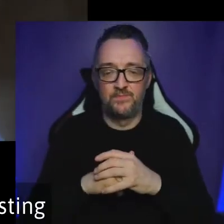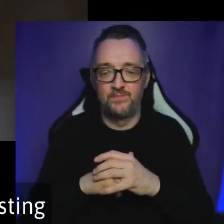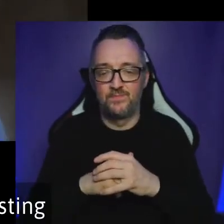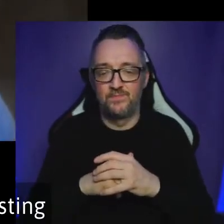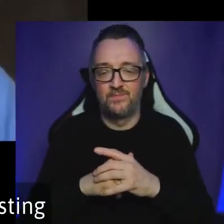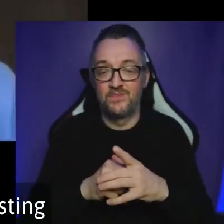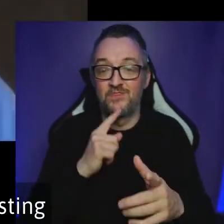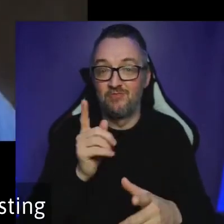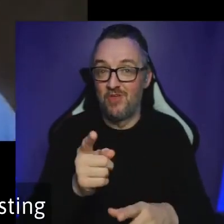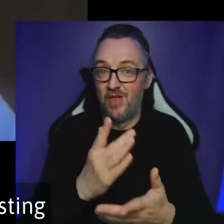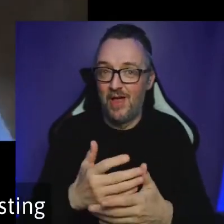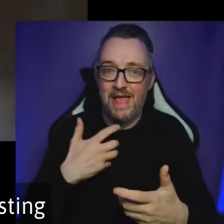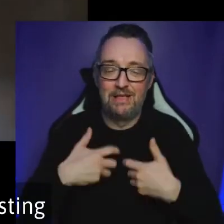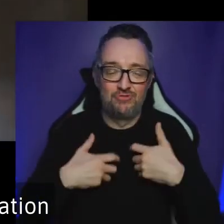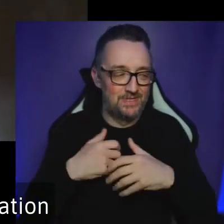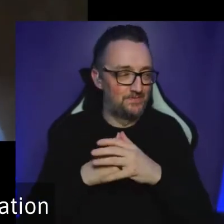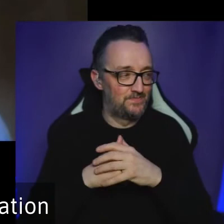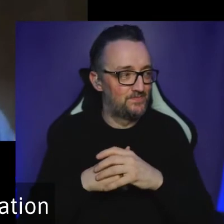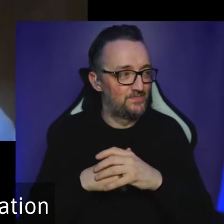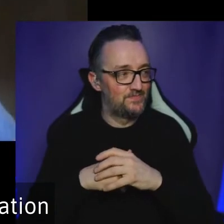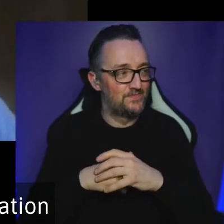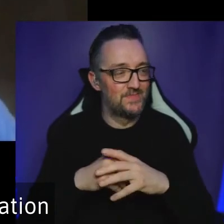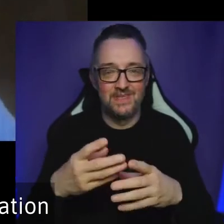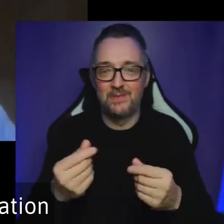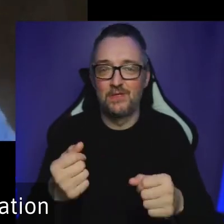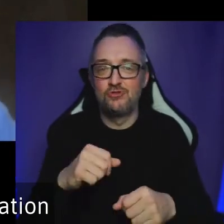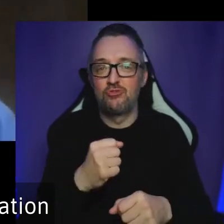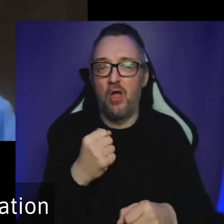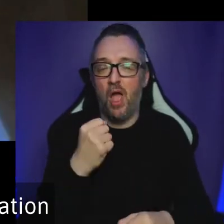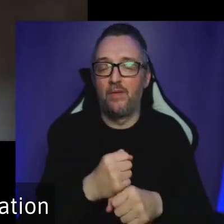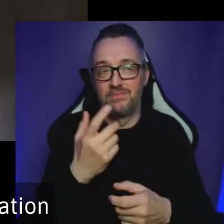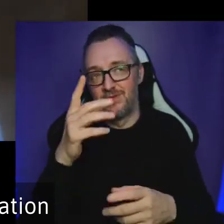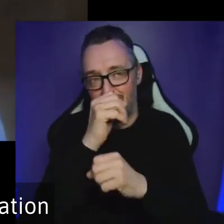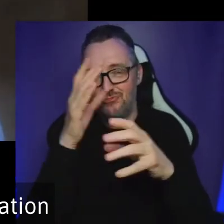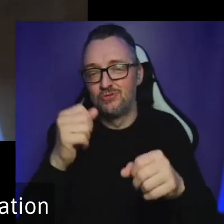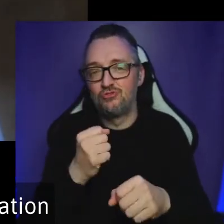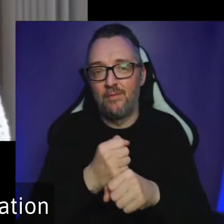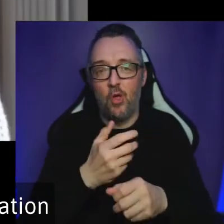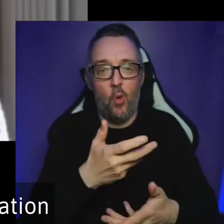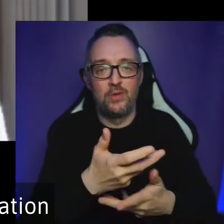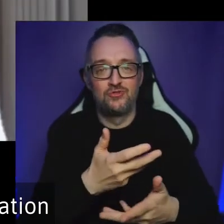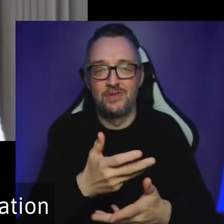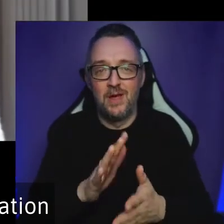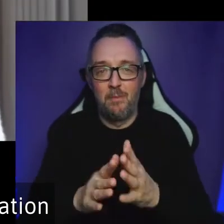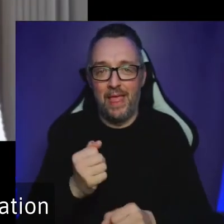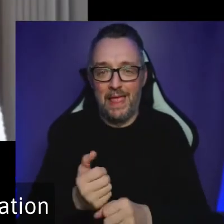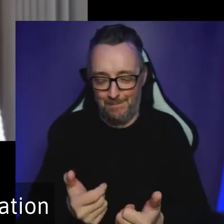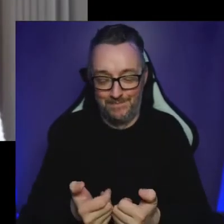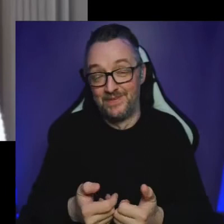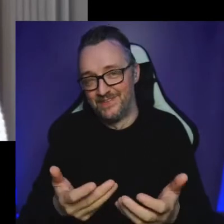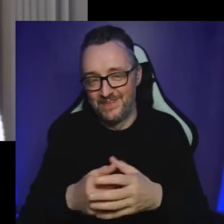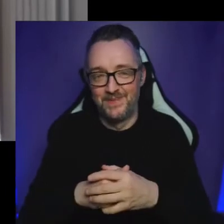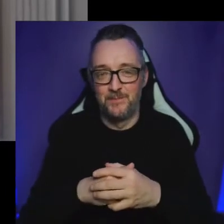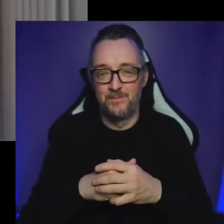that would be really interesting. Taking part in some Scottish Government consultations, for